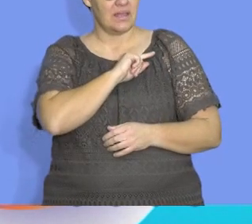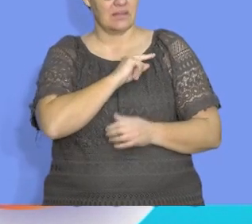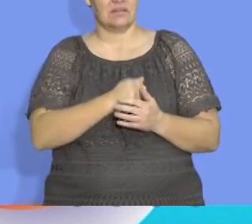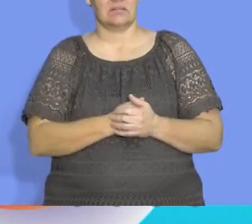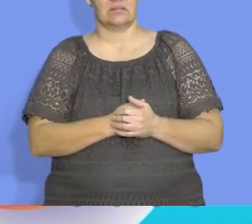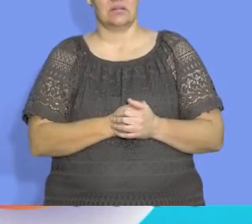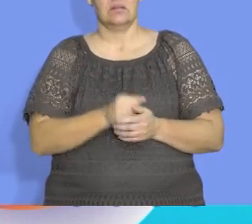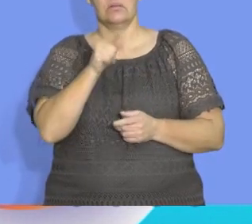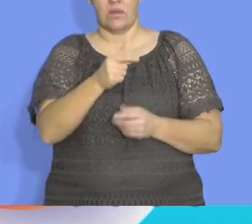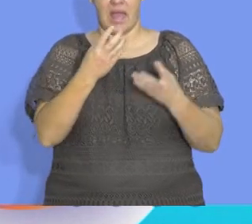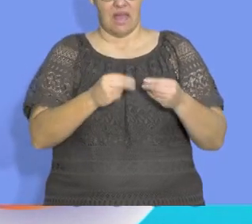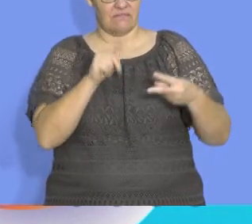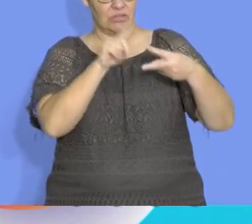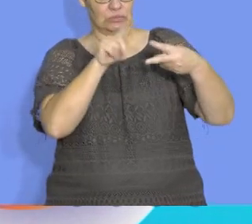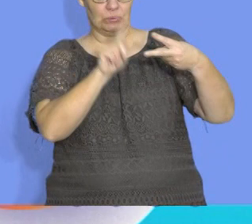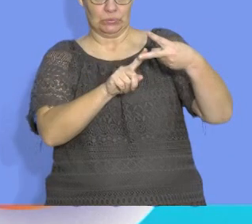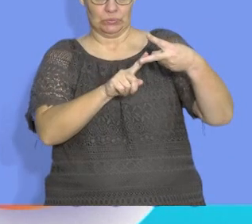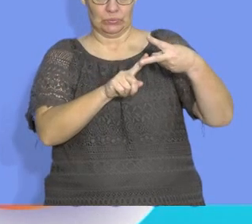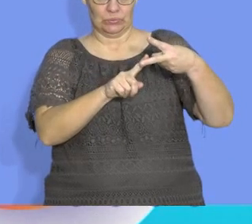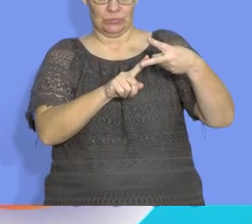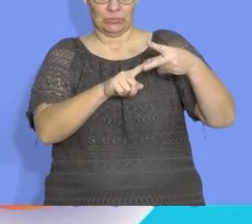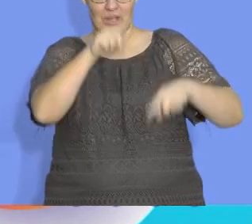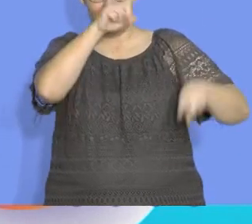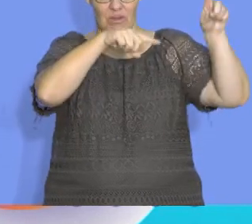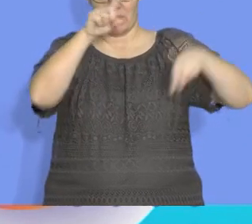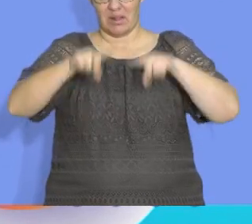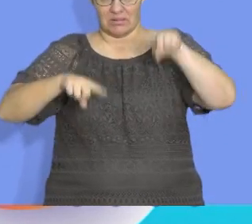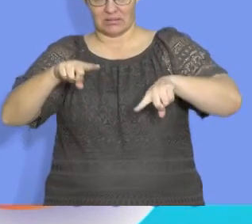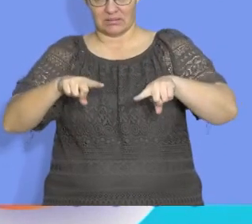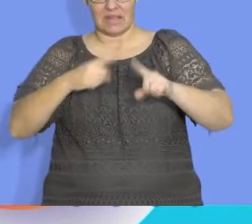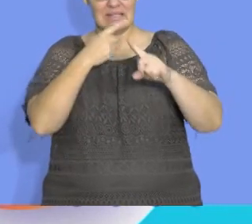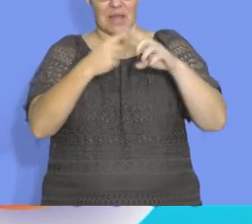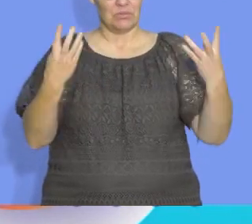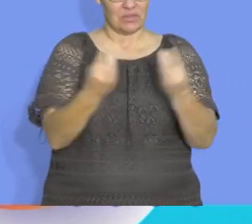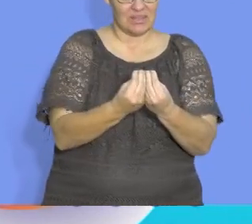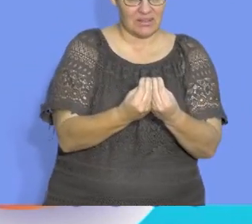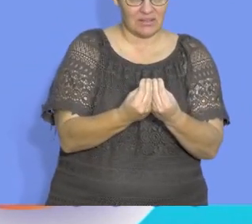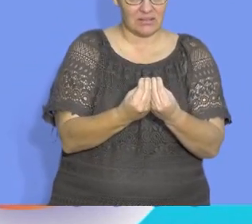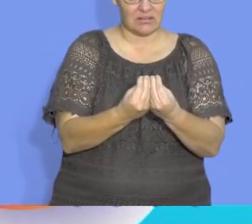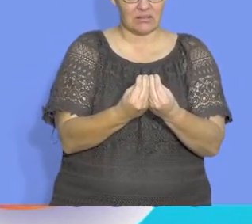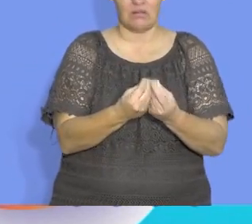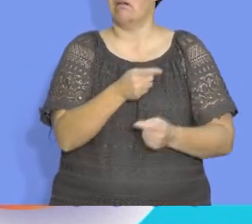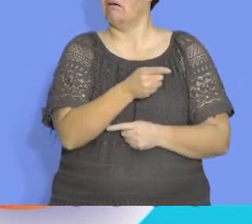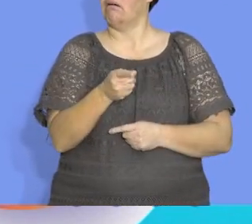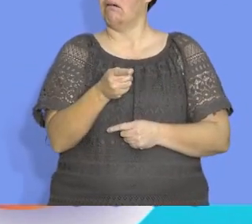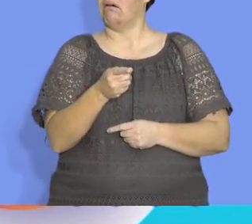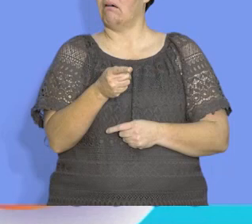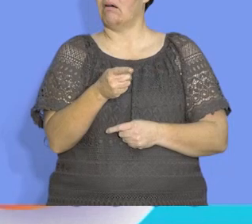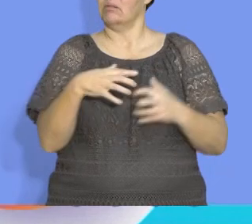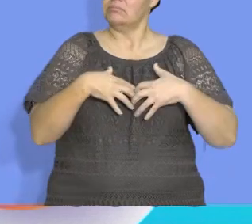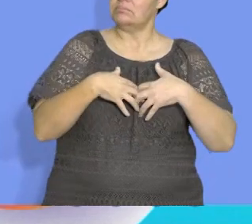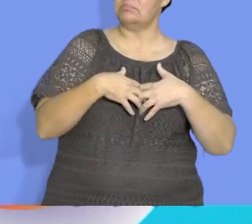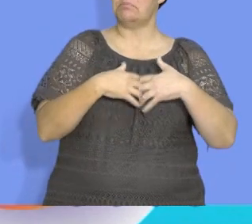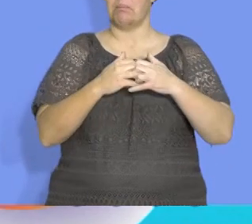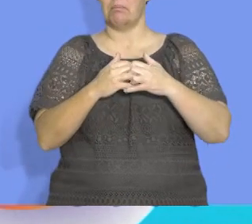say that when we've got two variables that are multiplied together, they are not